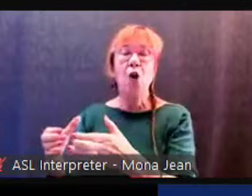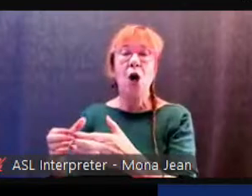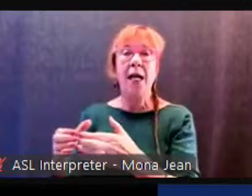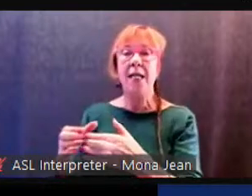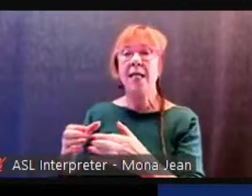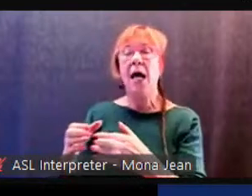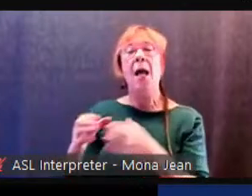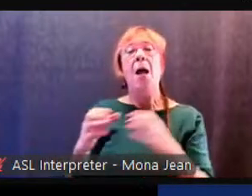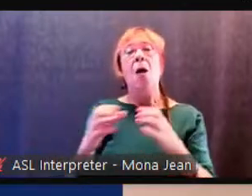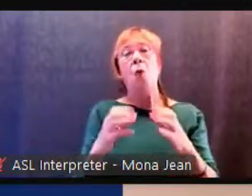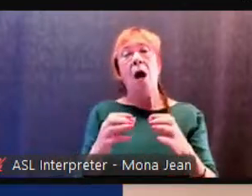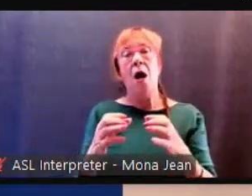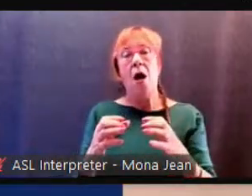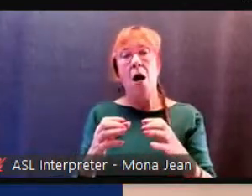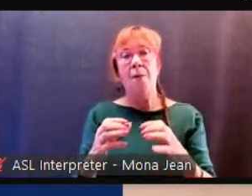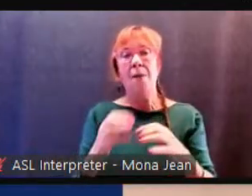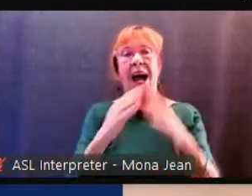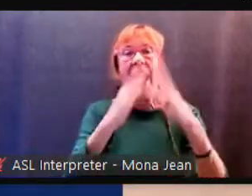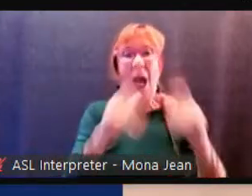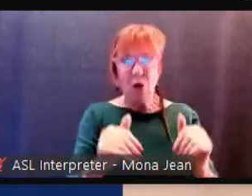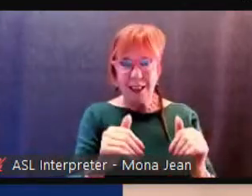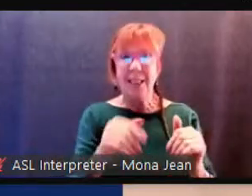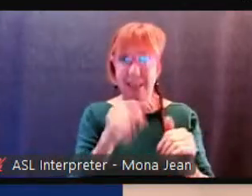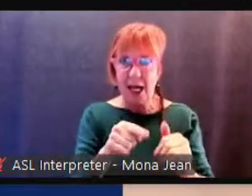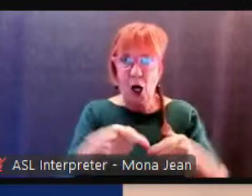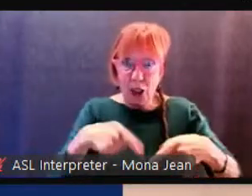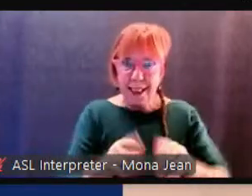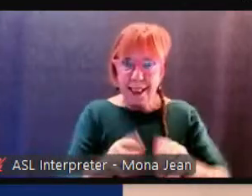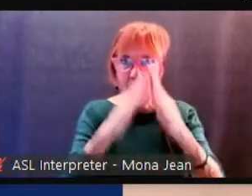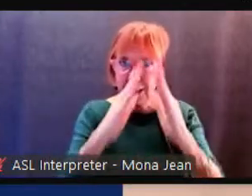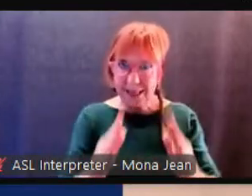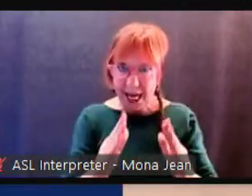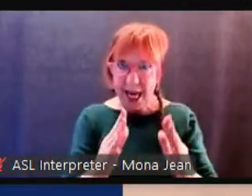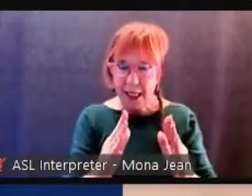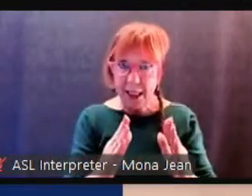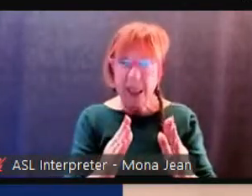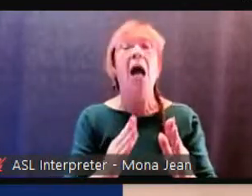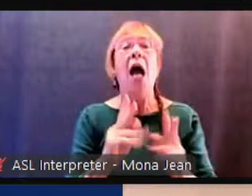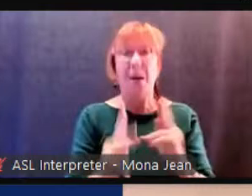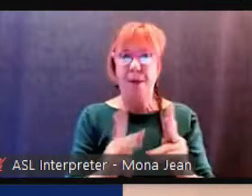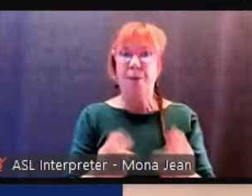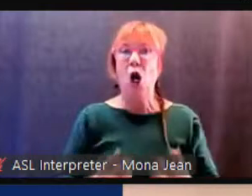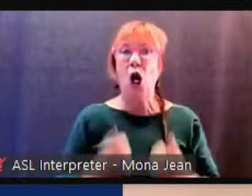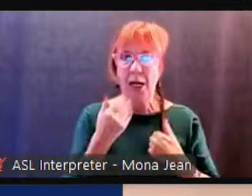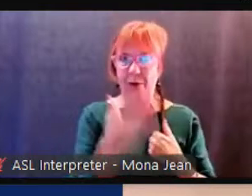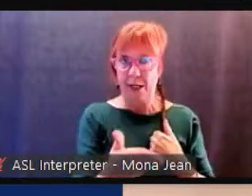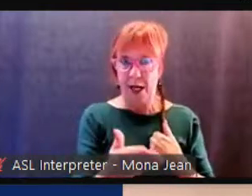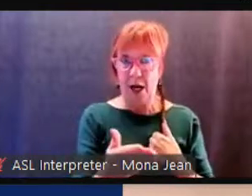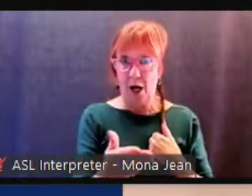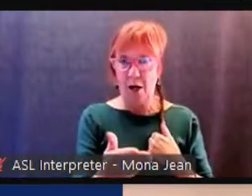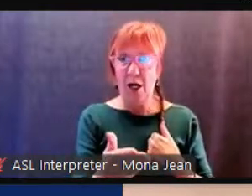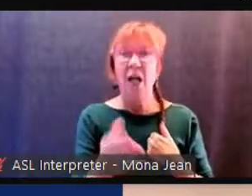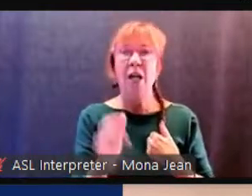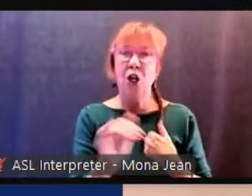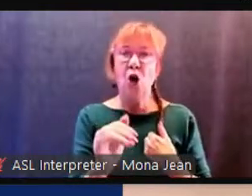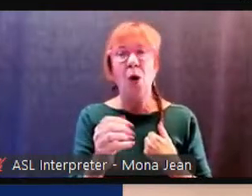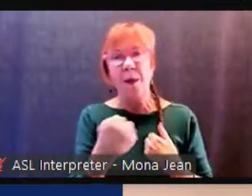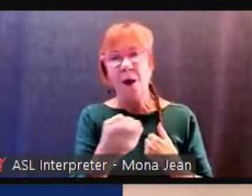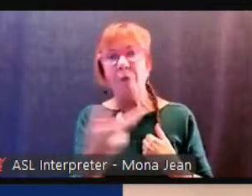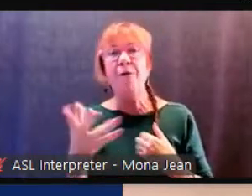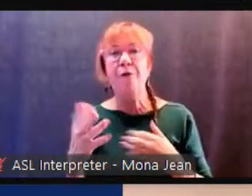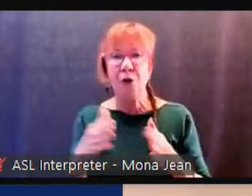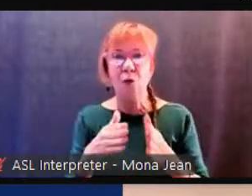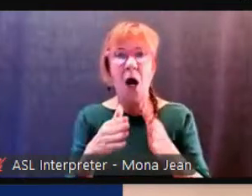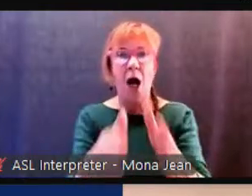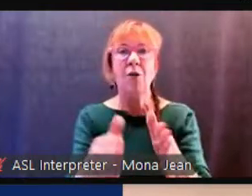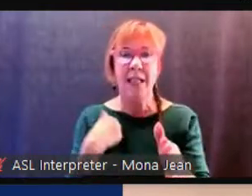inhabited residents. So again, if you think about a street where most of the houses are occupied, and